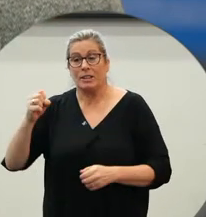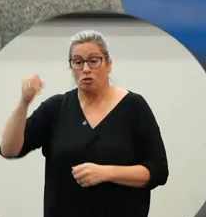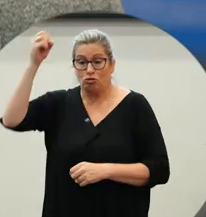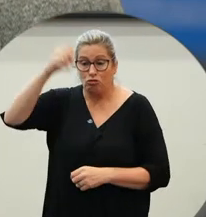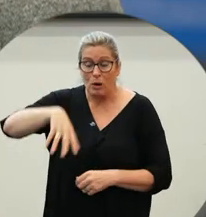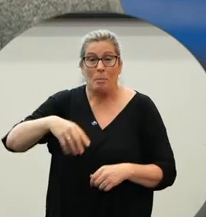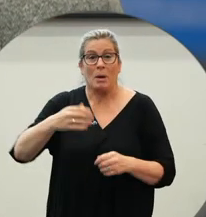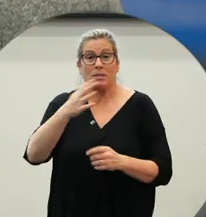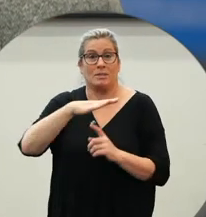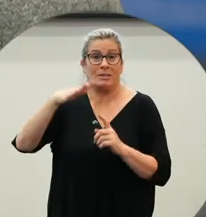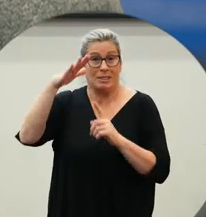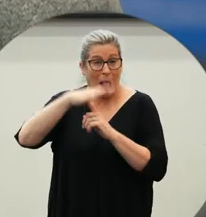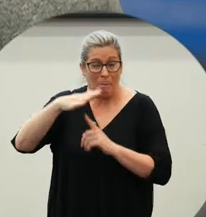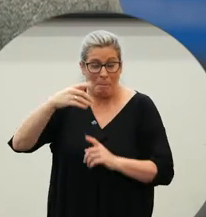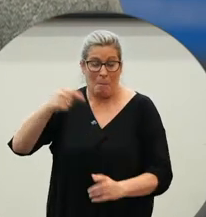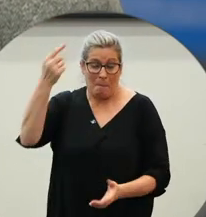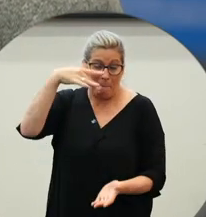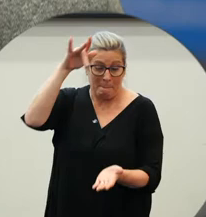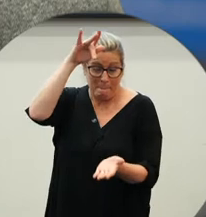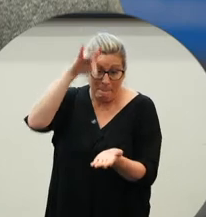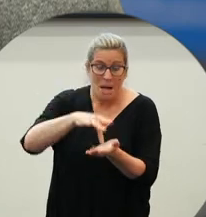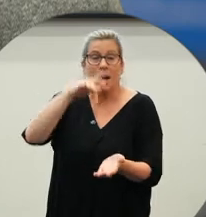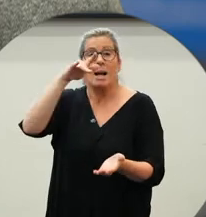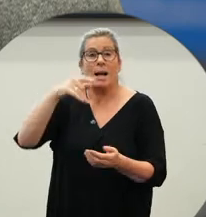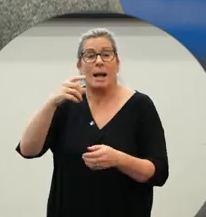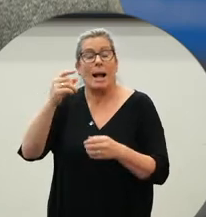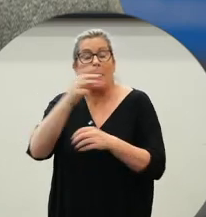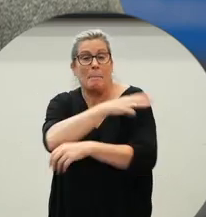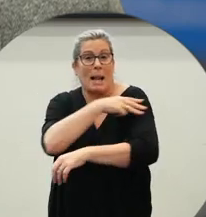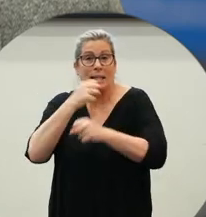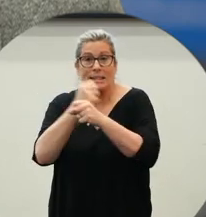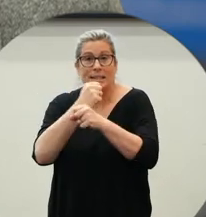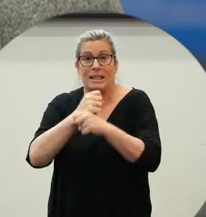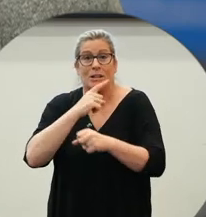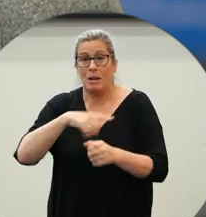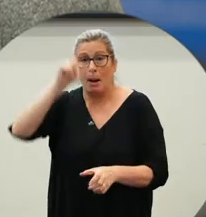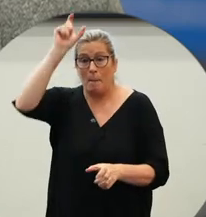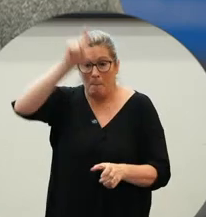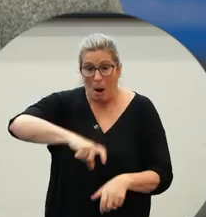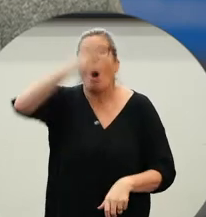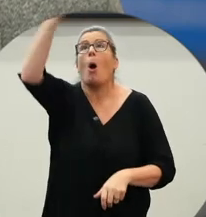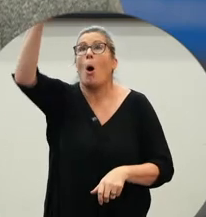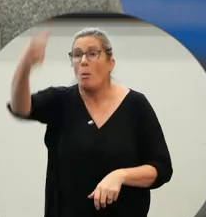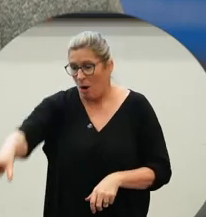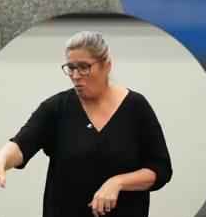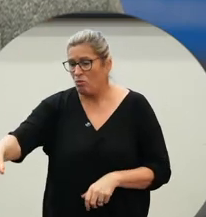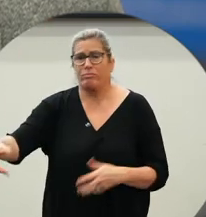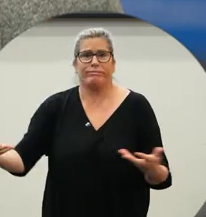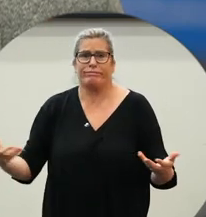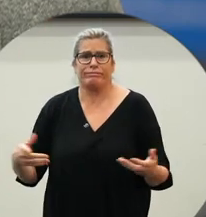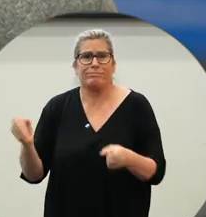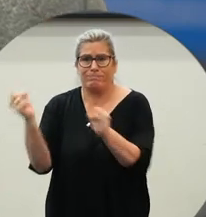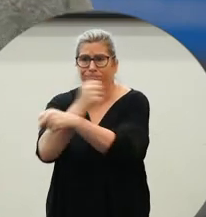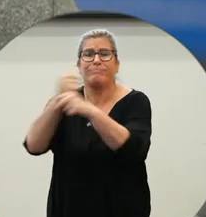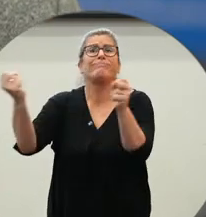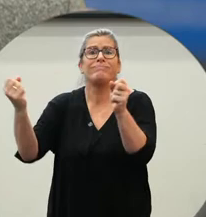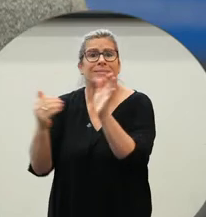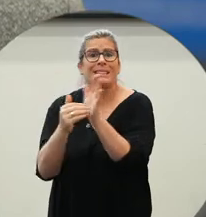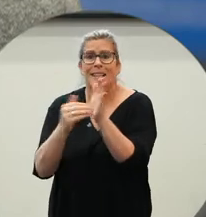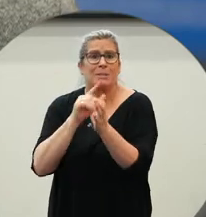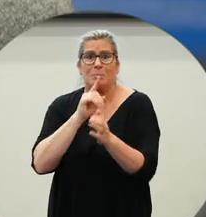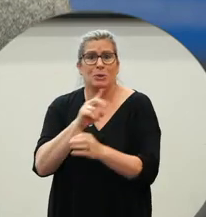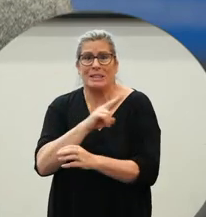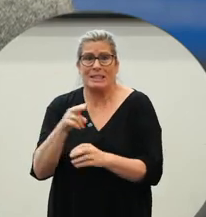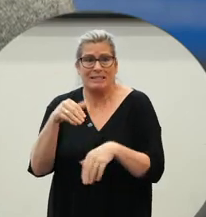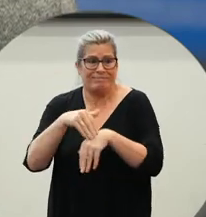on the top of the police station, but it just bounced off the top, and the blast went off, but it didn't ignite the rest